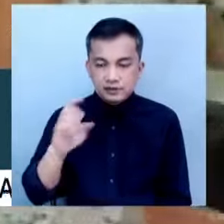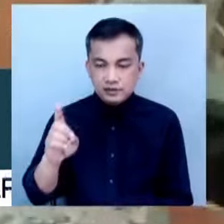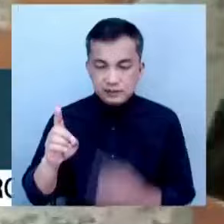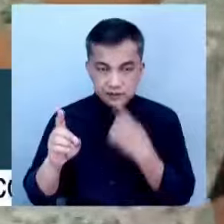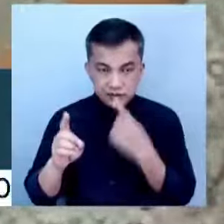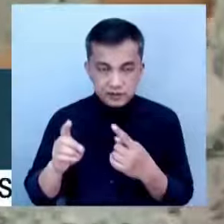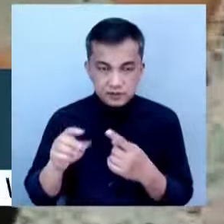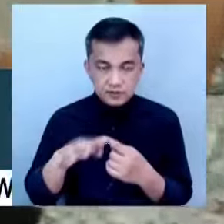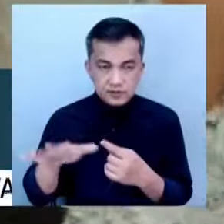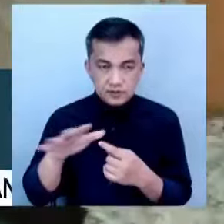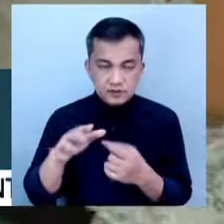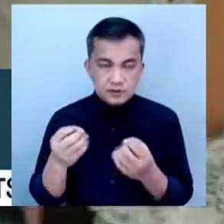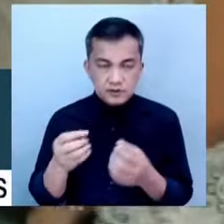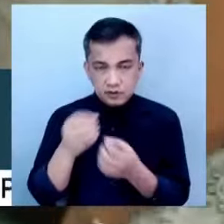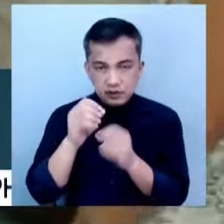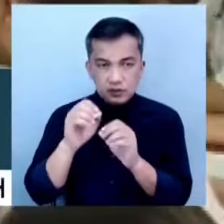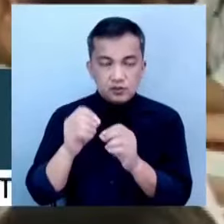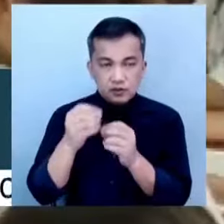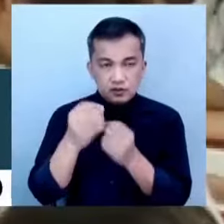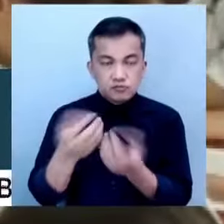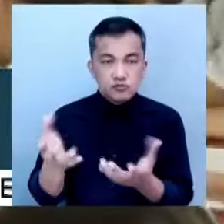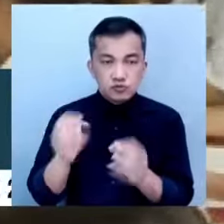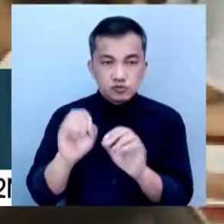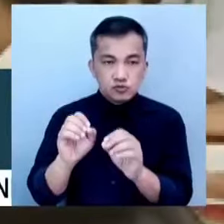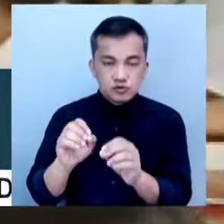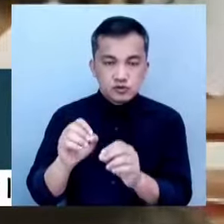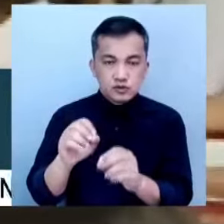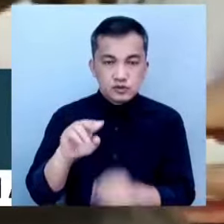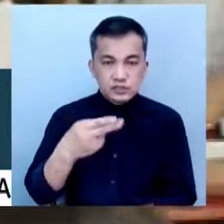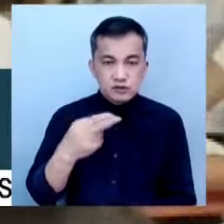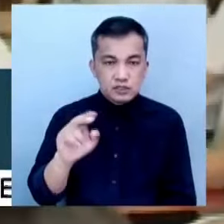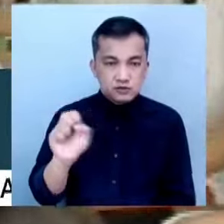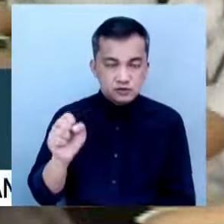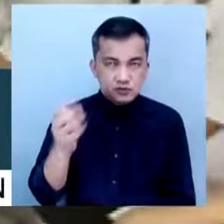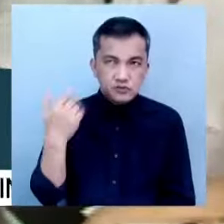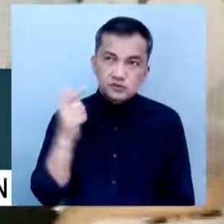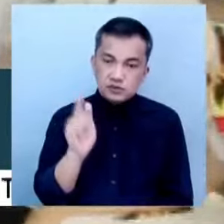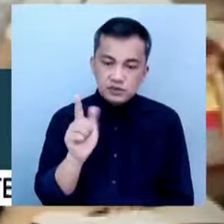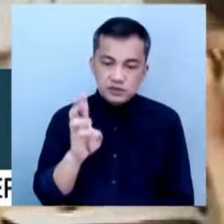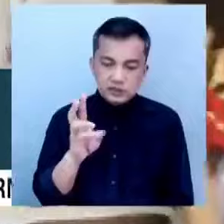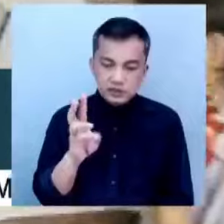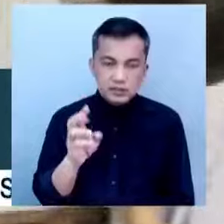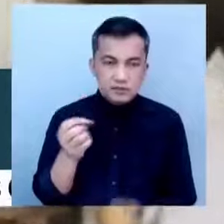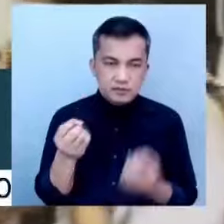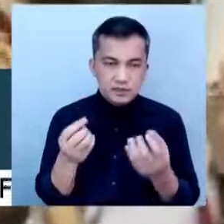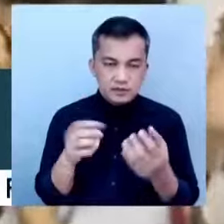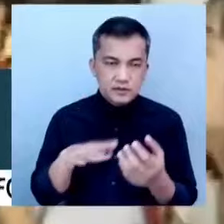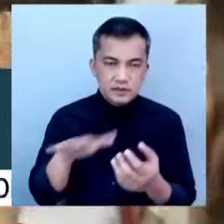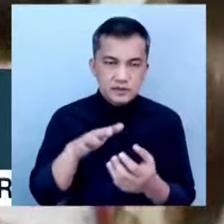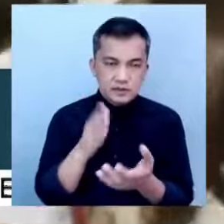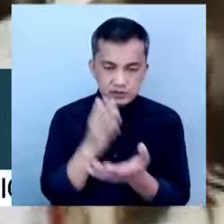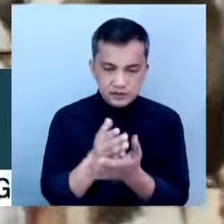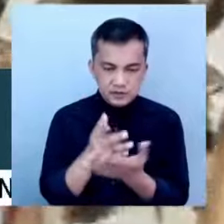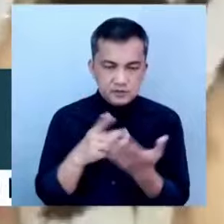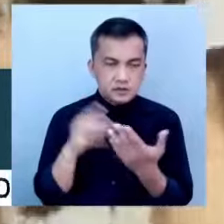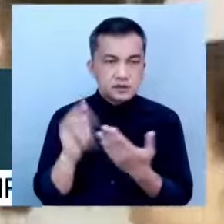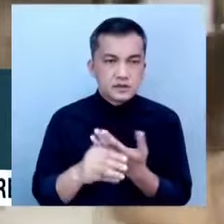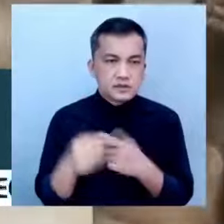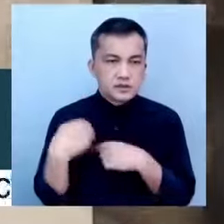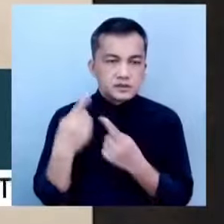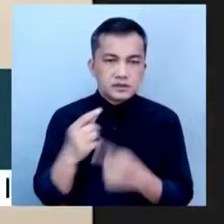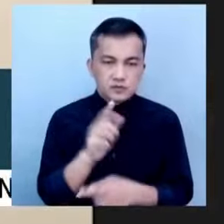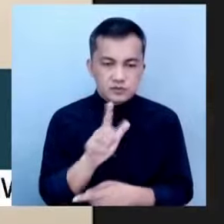them offered senior high school programs in 2016. Majority of them have stopped the program since